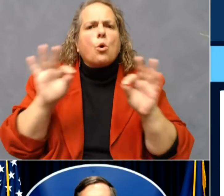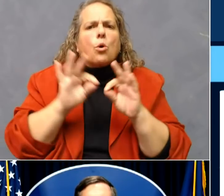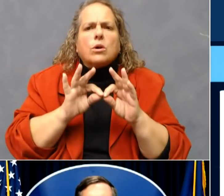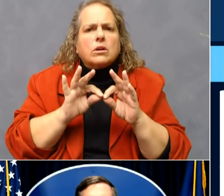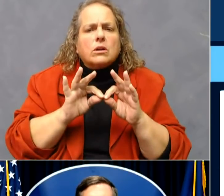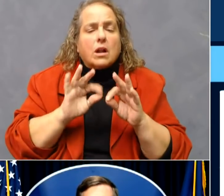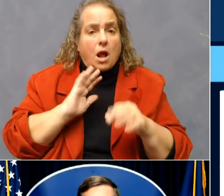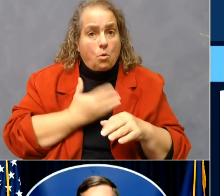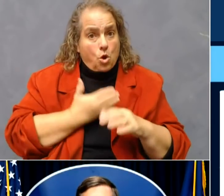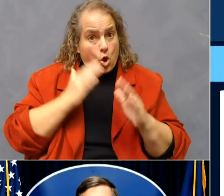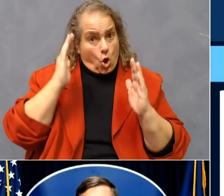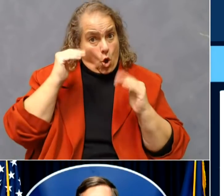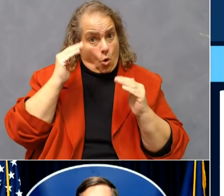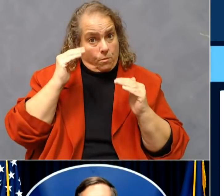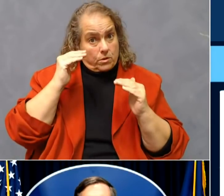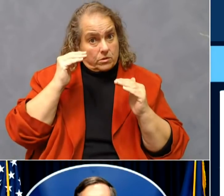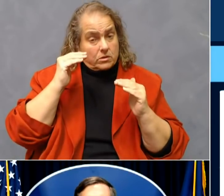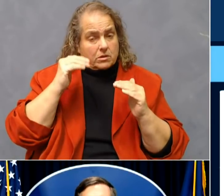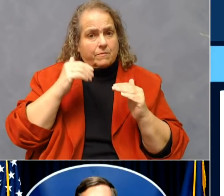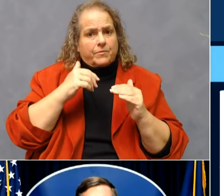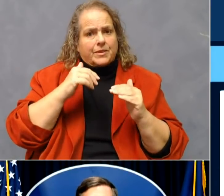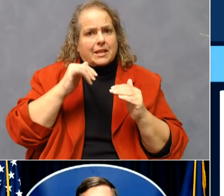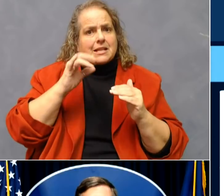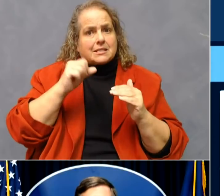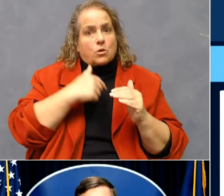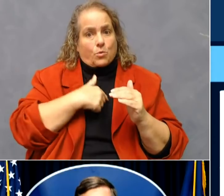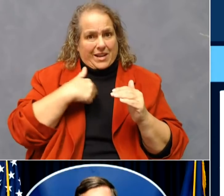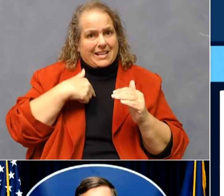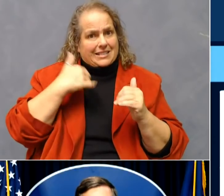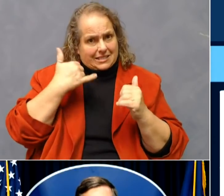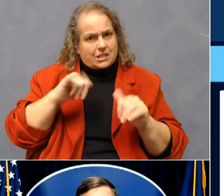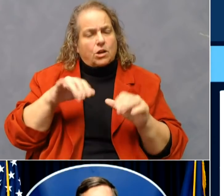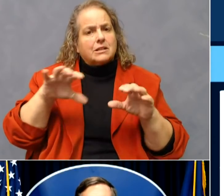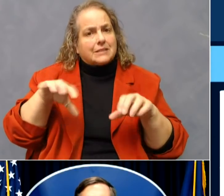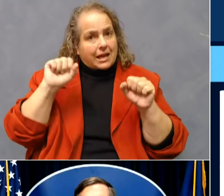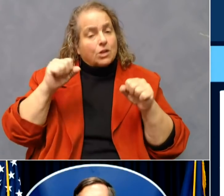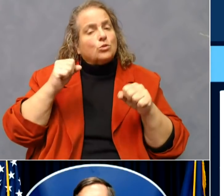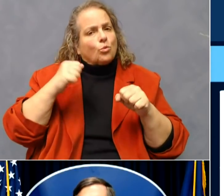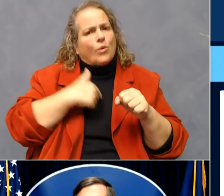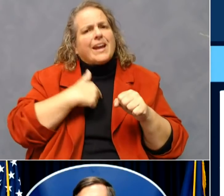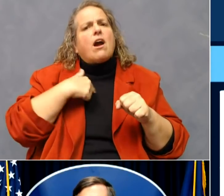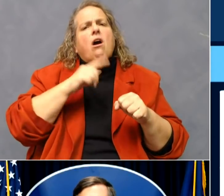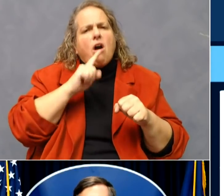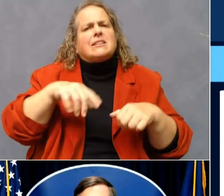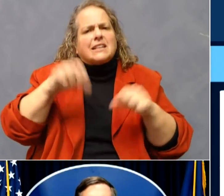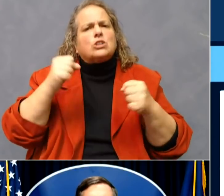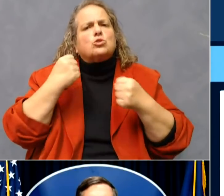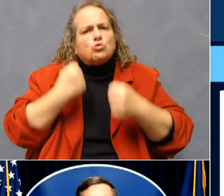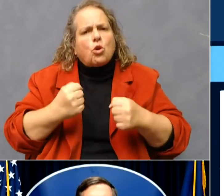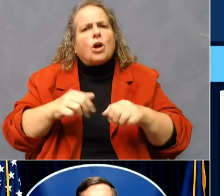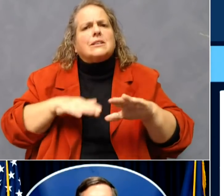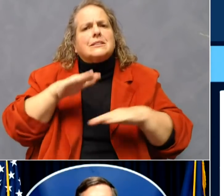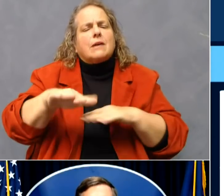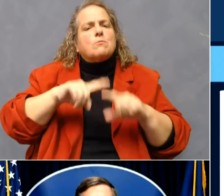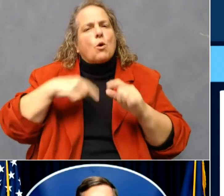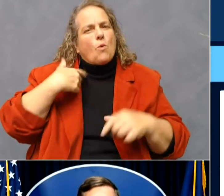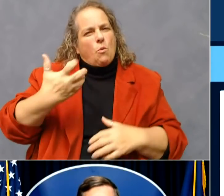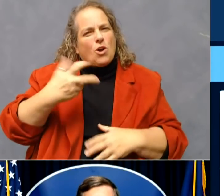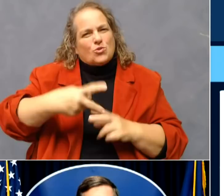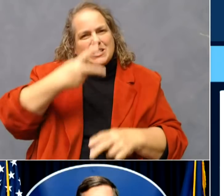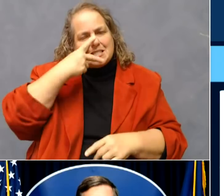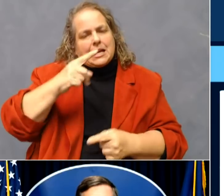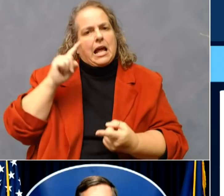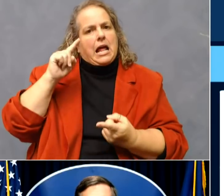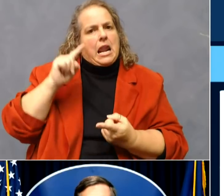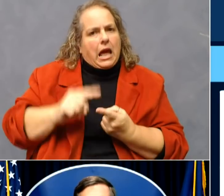strong steps that we are taking, that we will see less of a surge. But that is dependent on everybody out there who did